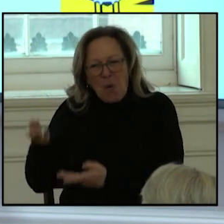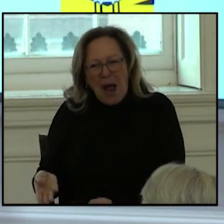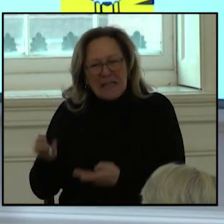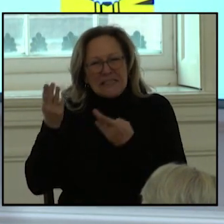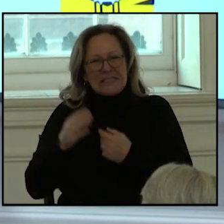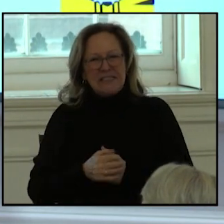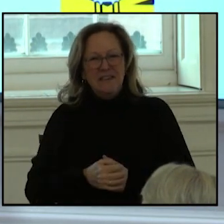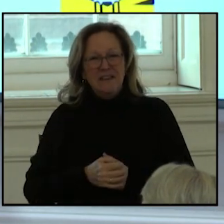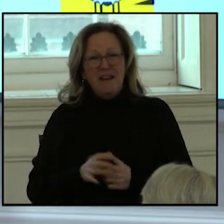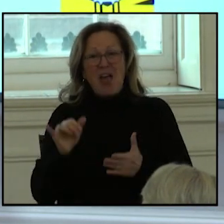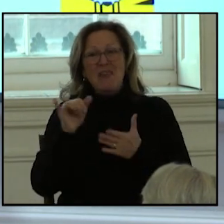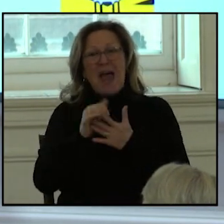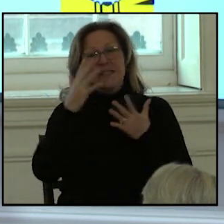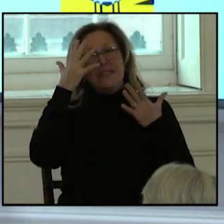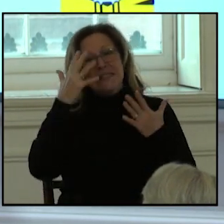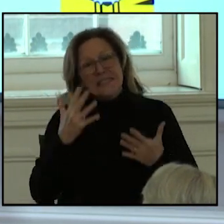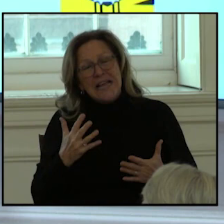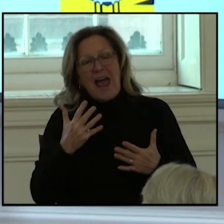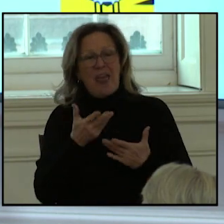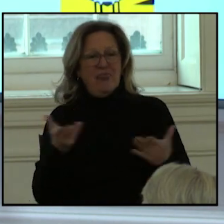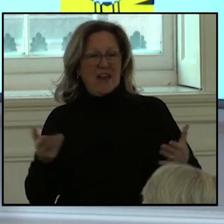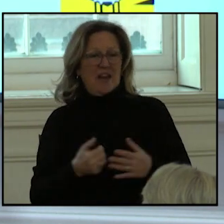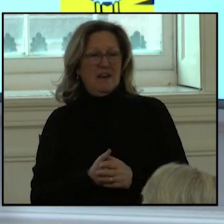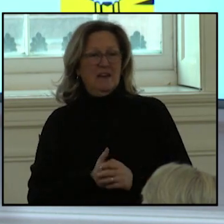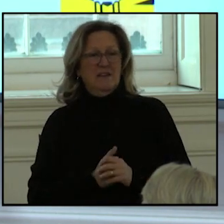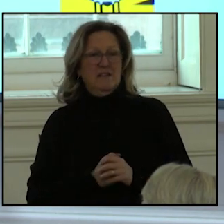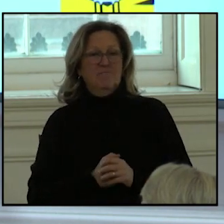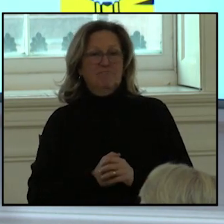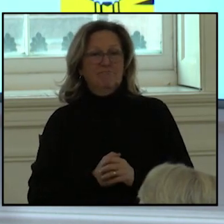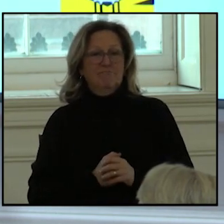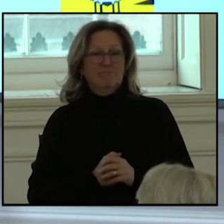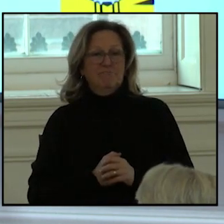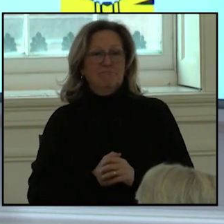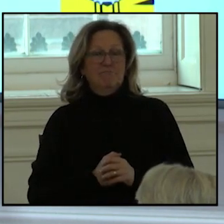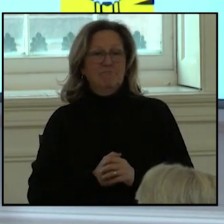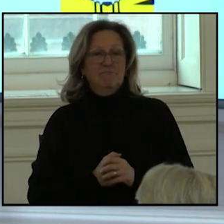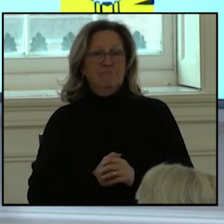And that's a sad state, that this